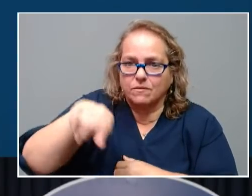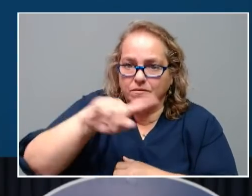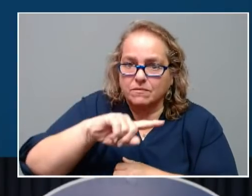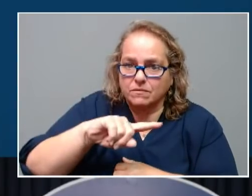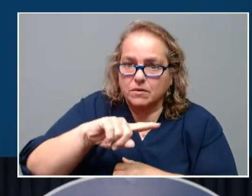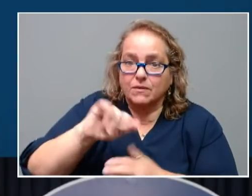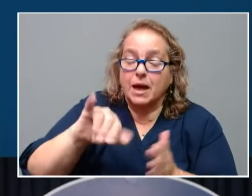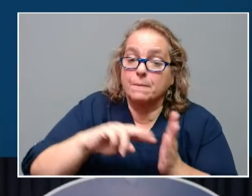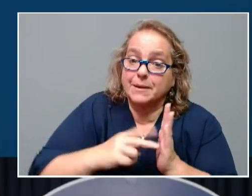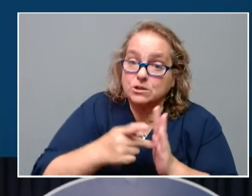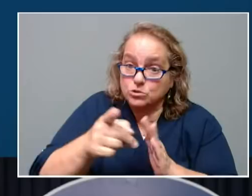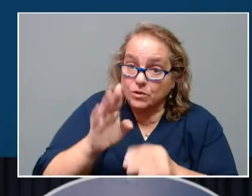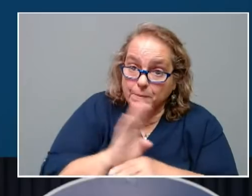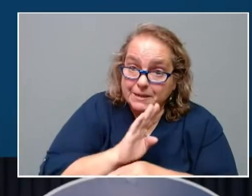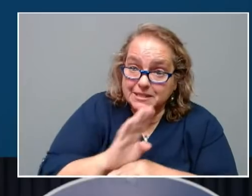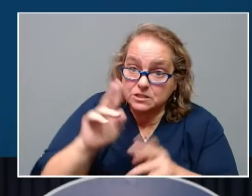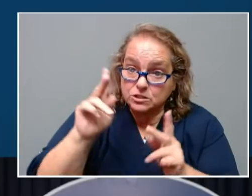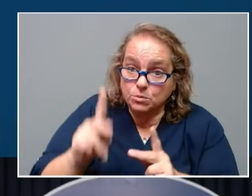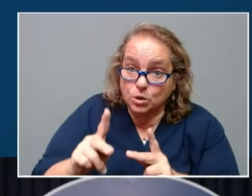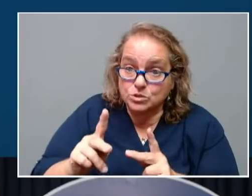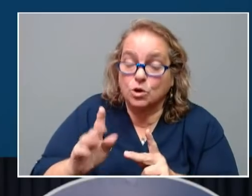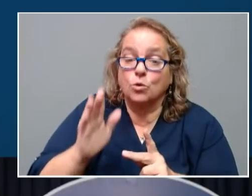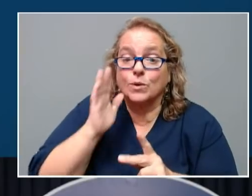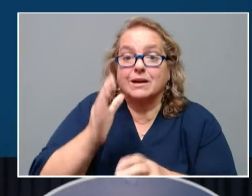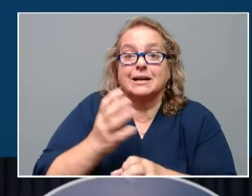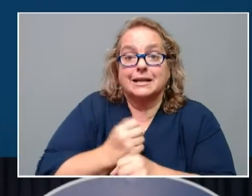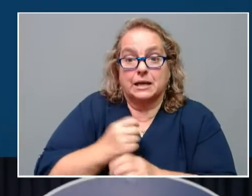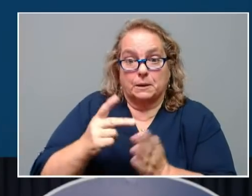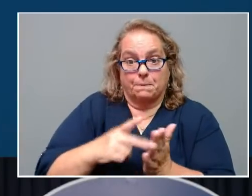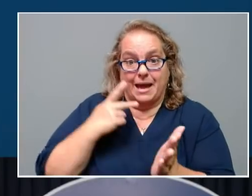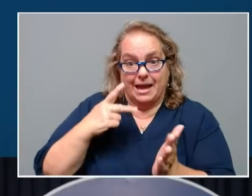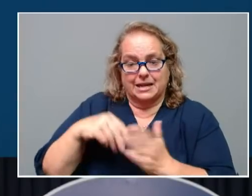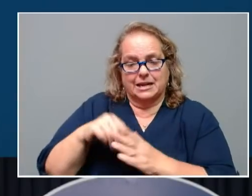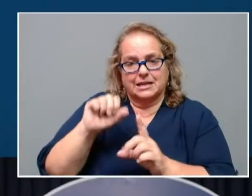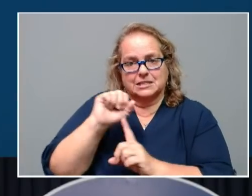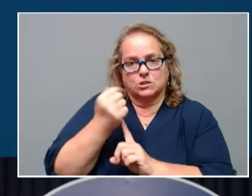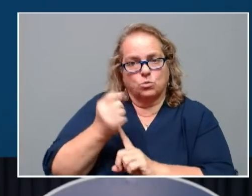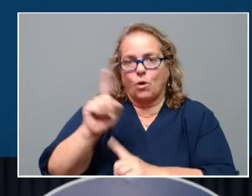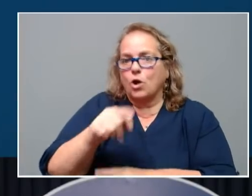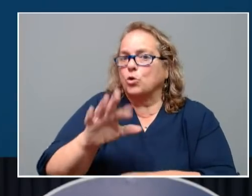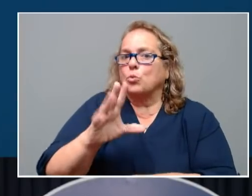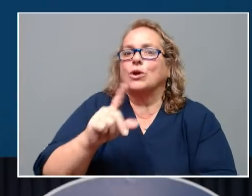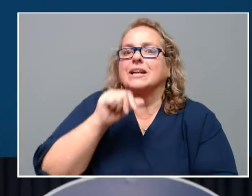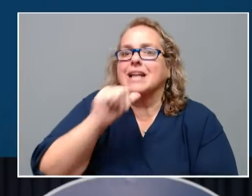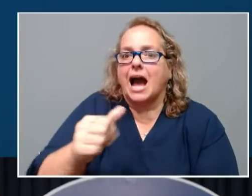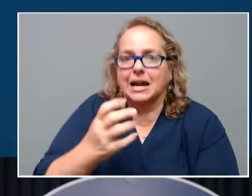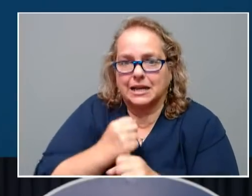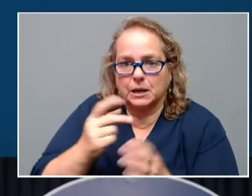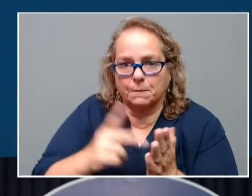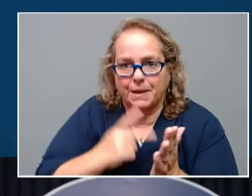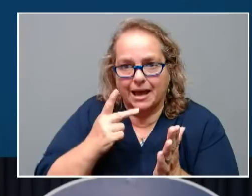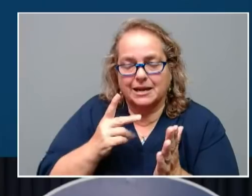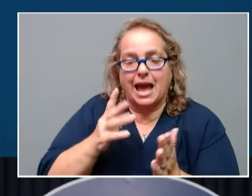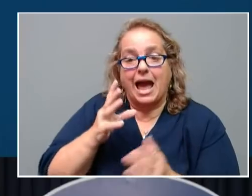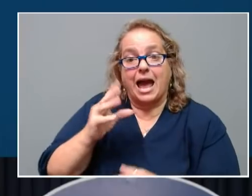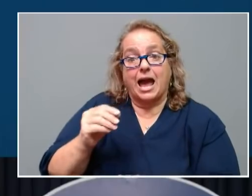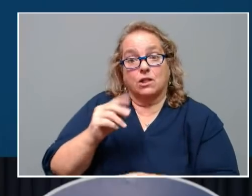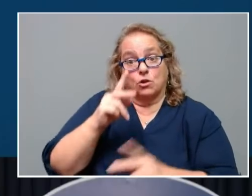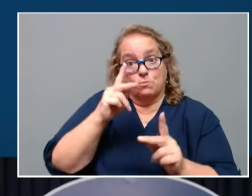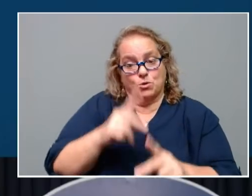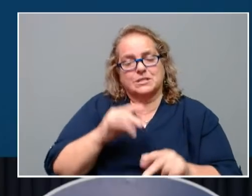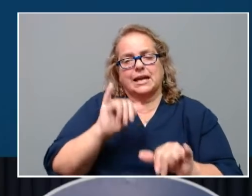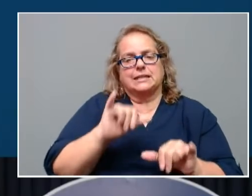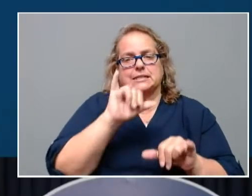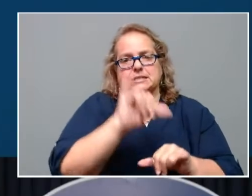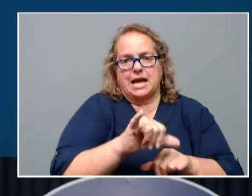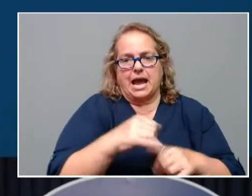business person, will actually get paid in a situation where you otherwise wouldn't, and your tenant can stay healthy in their